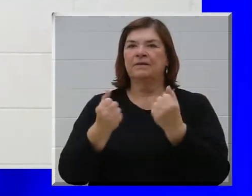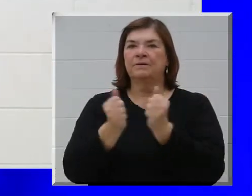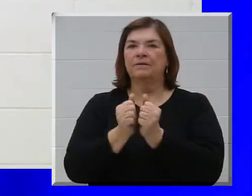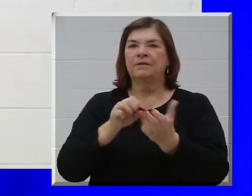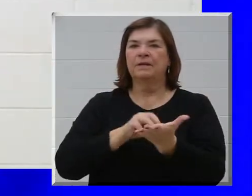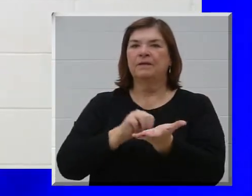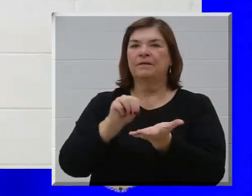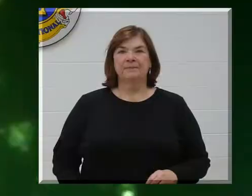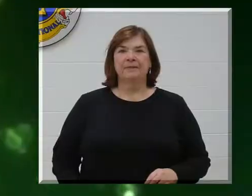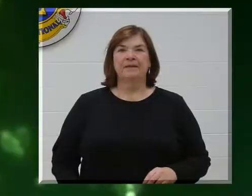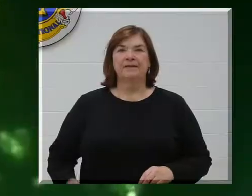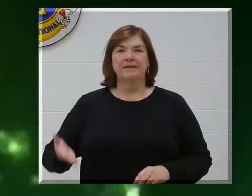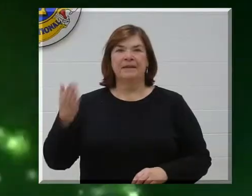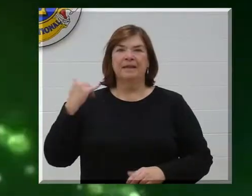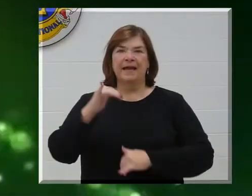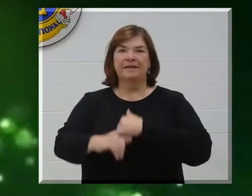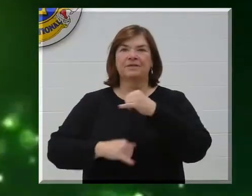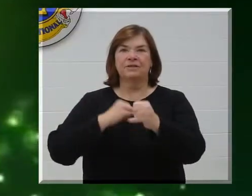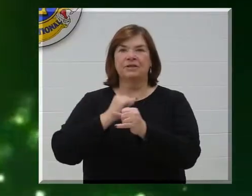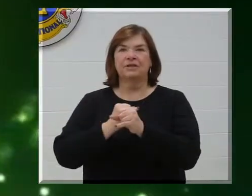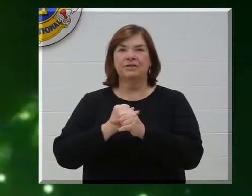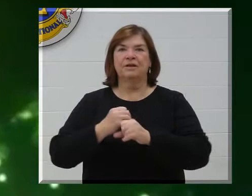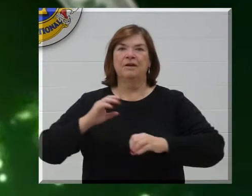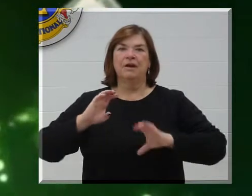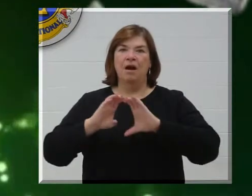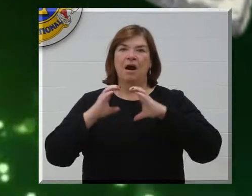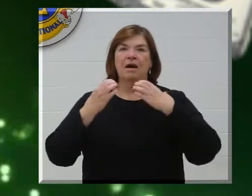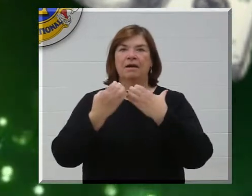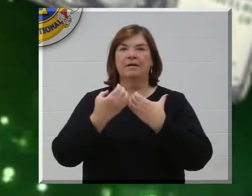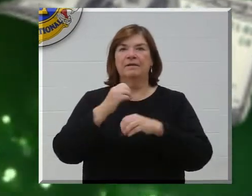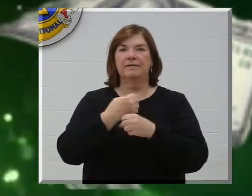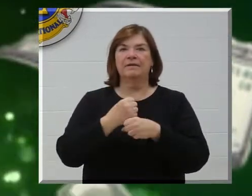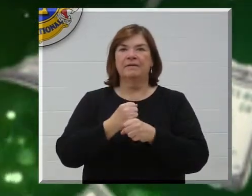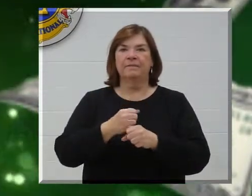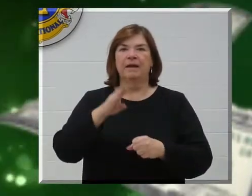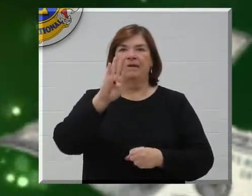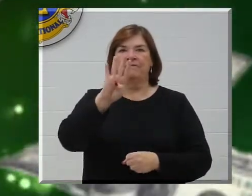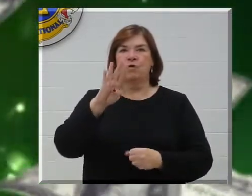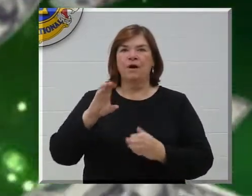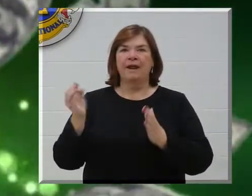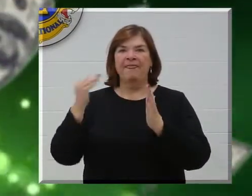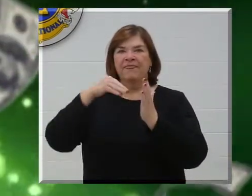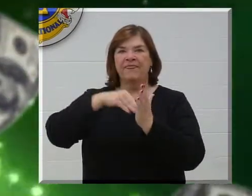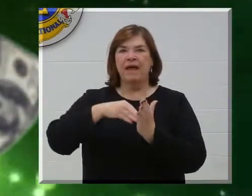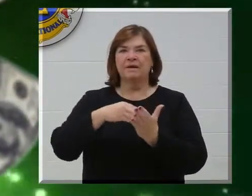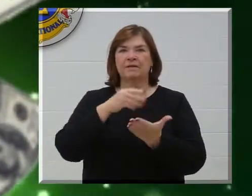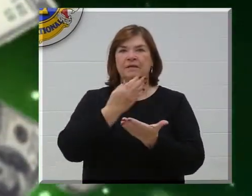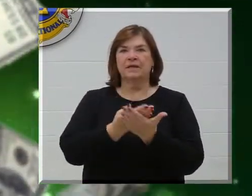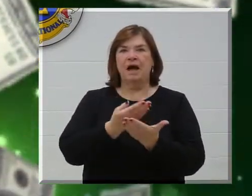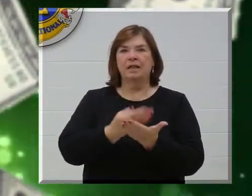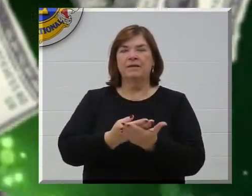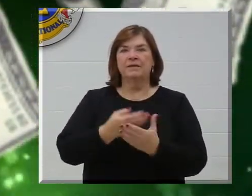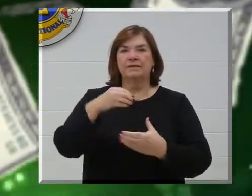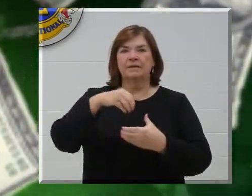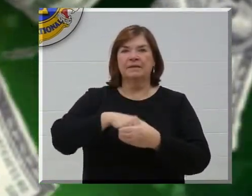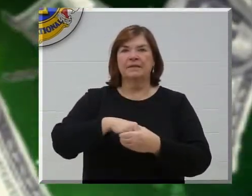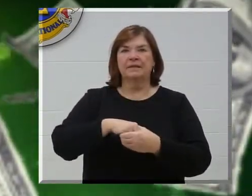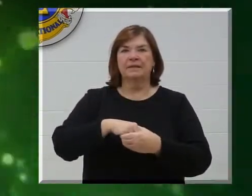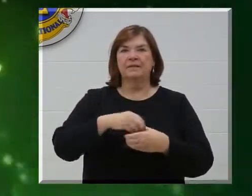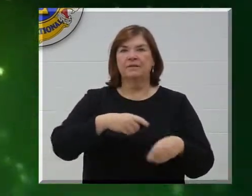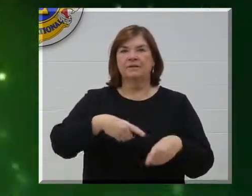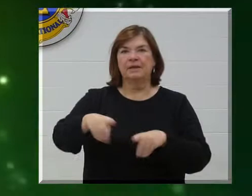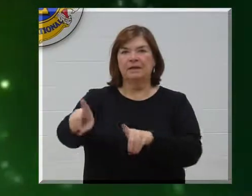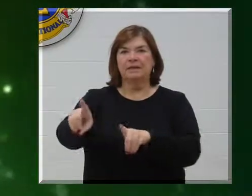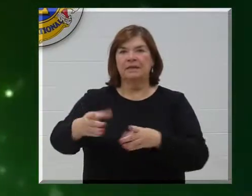members worldwide. Last year, our 44-member club raised over $40,000 in donations, and we gave it all